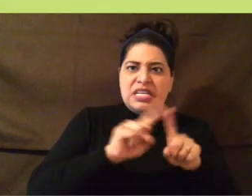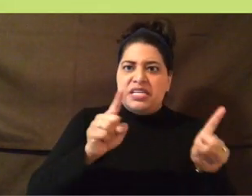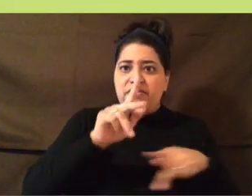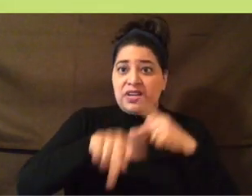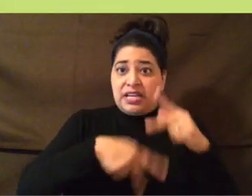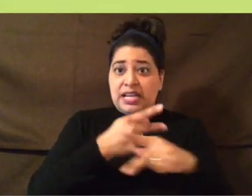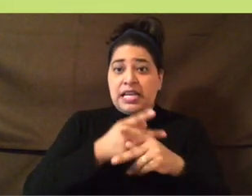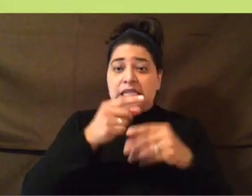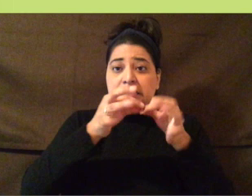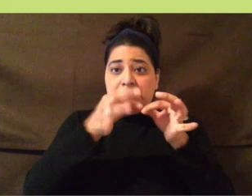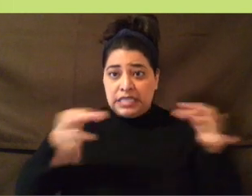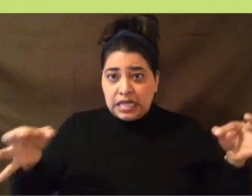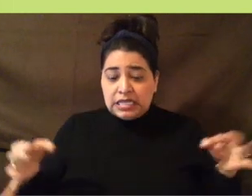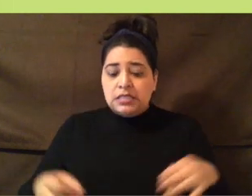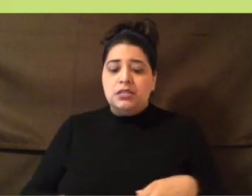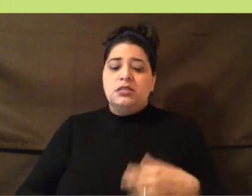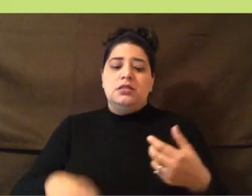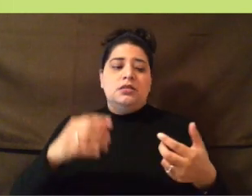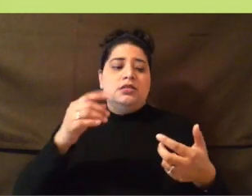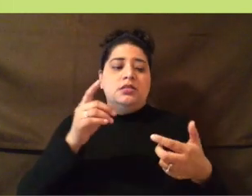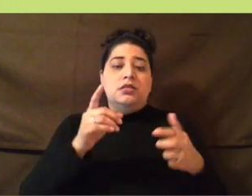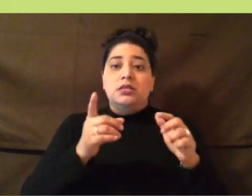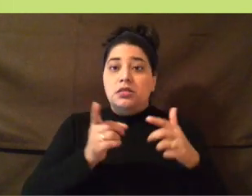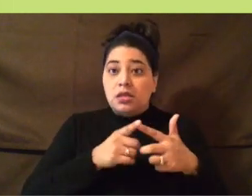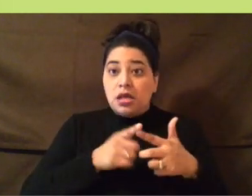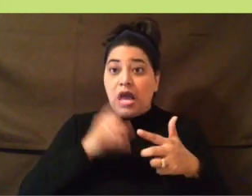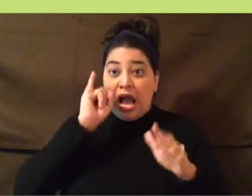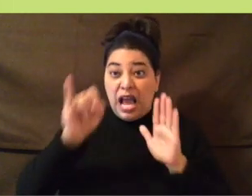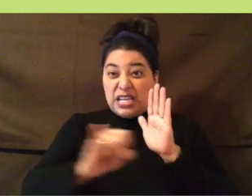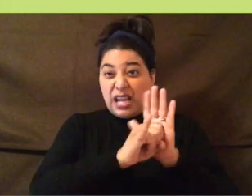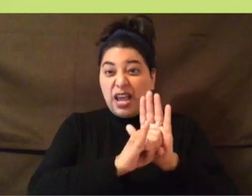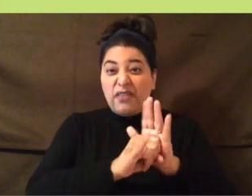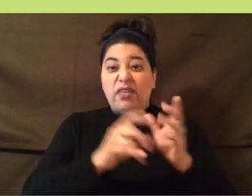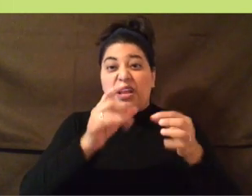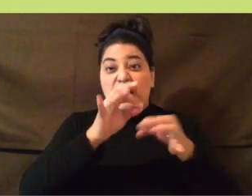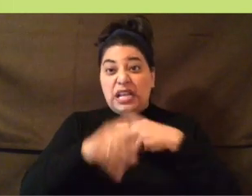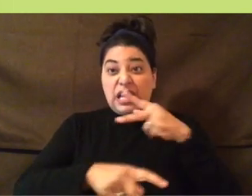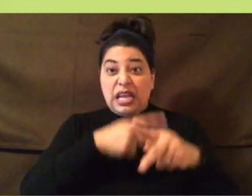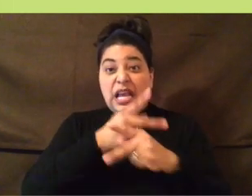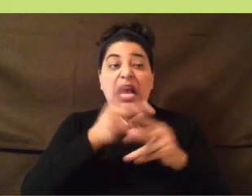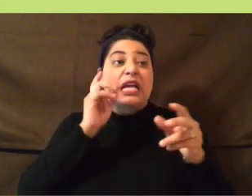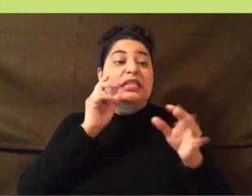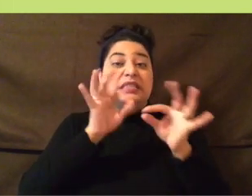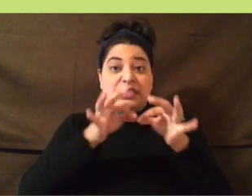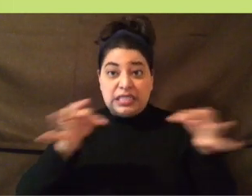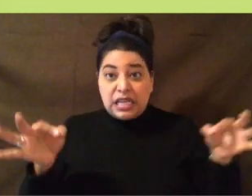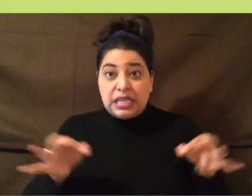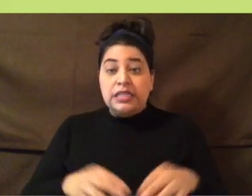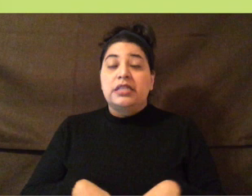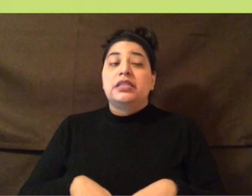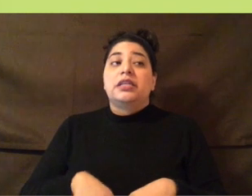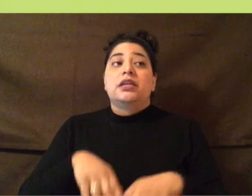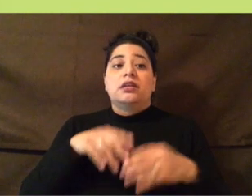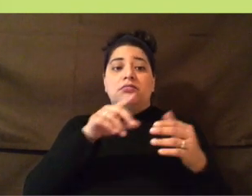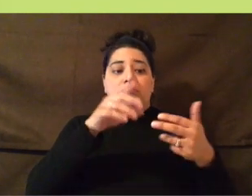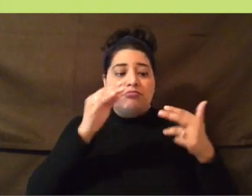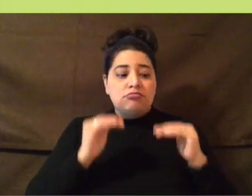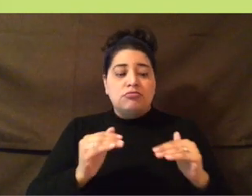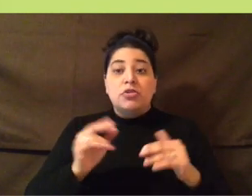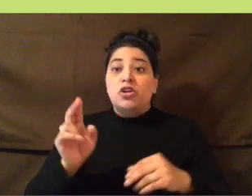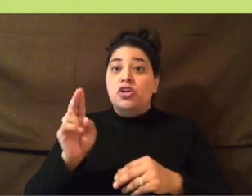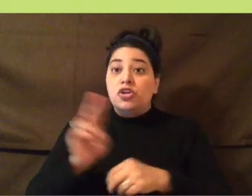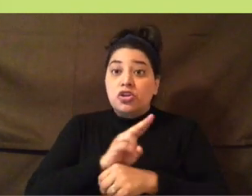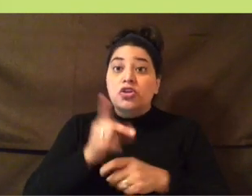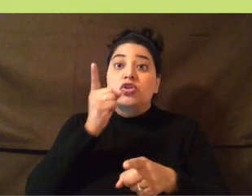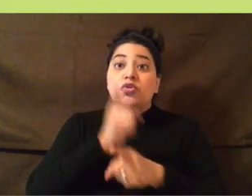the 4 types of sentences and define their purpose, identify the types of sentences, use